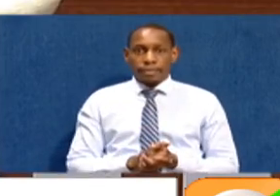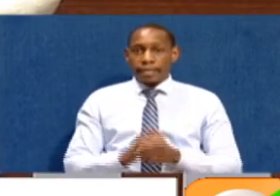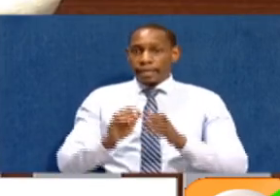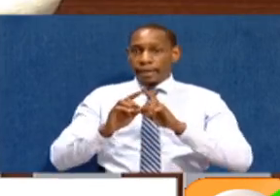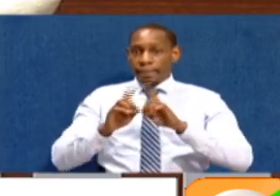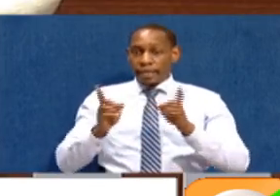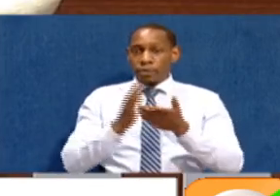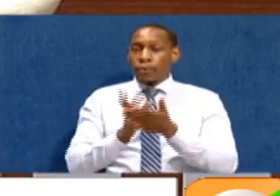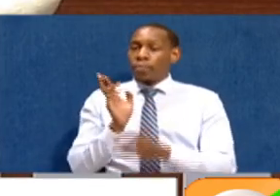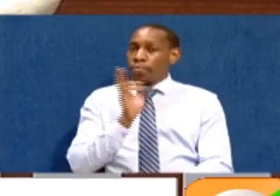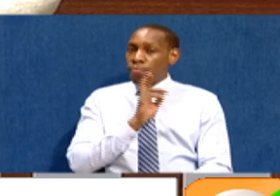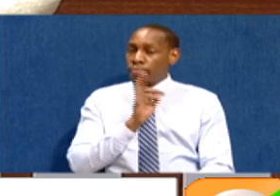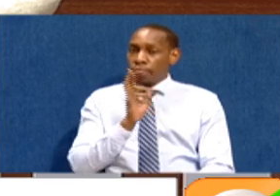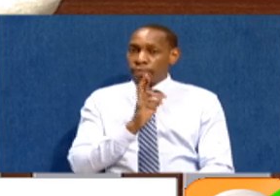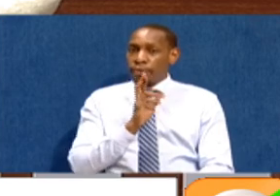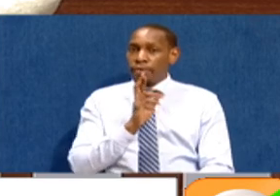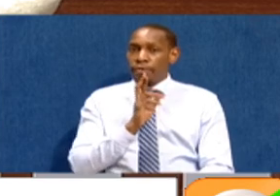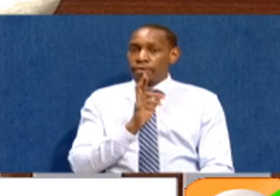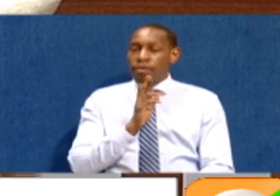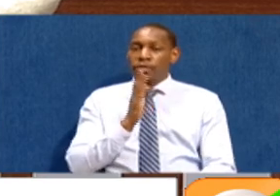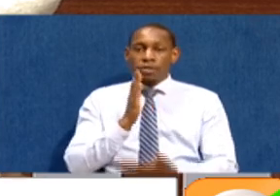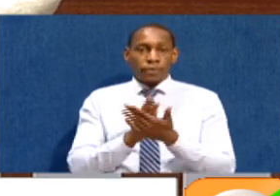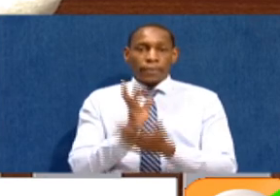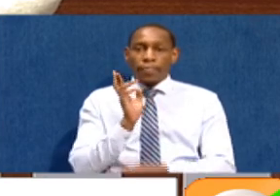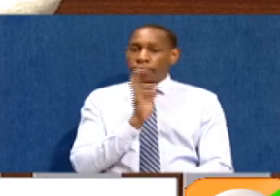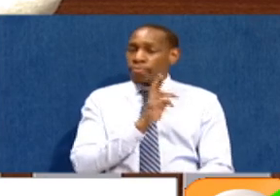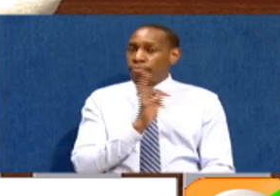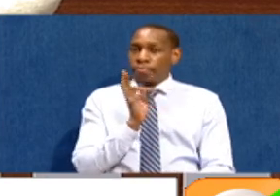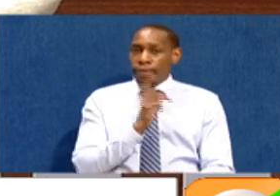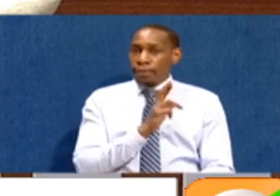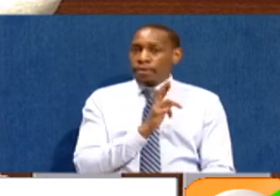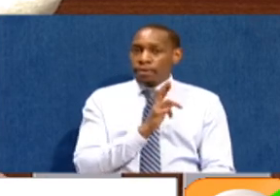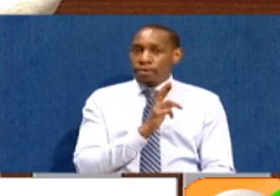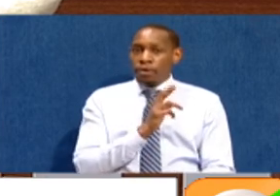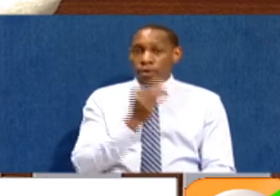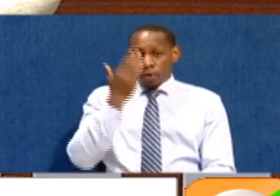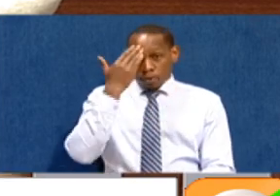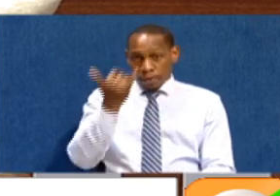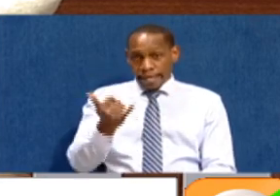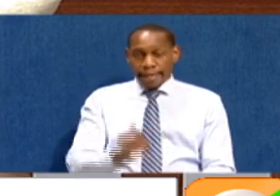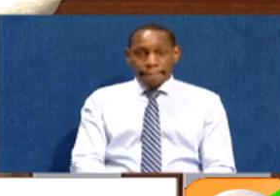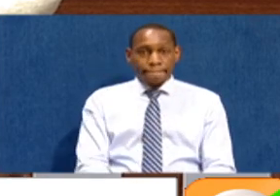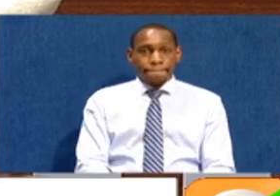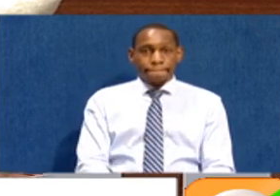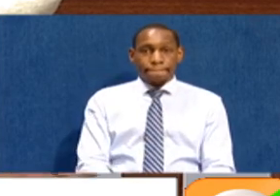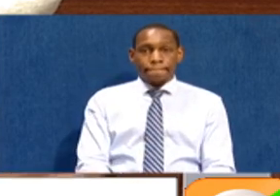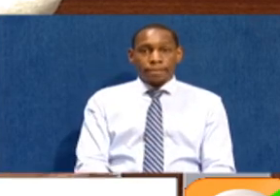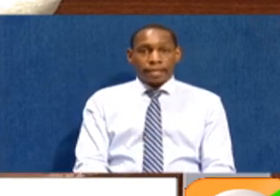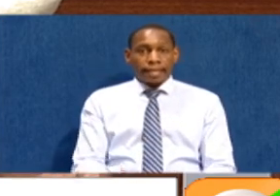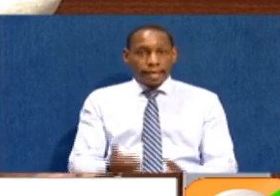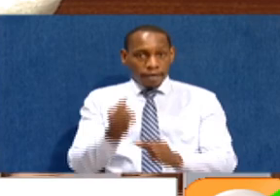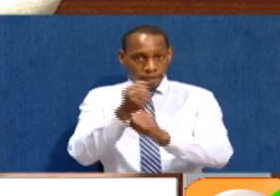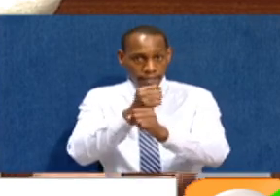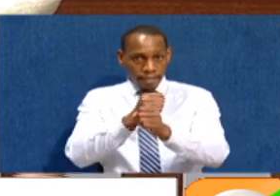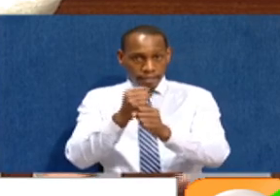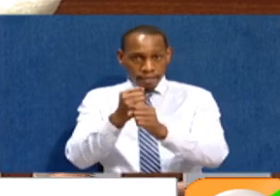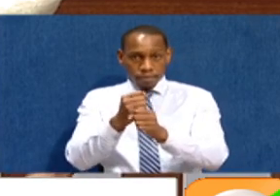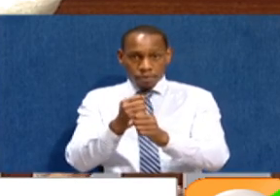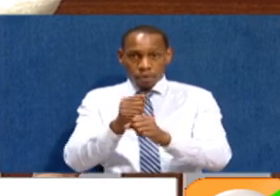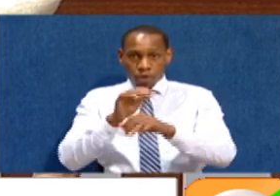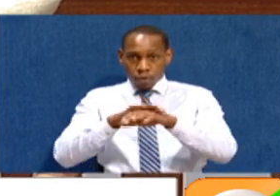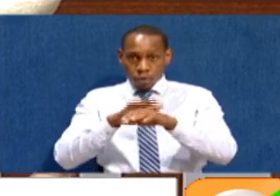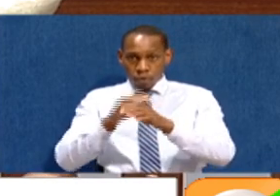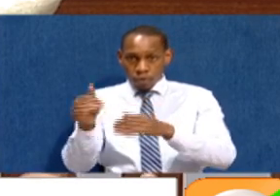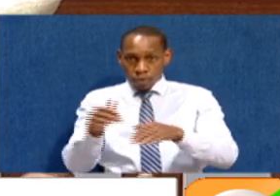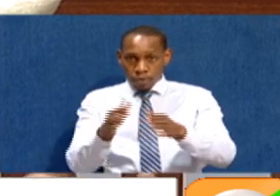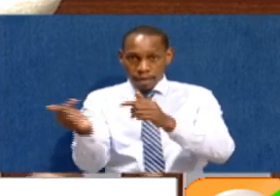But it's dangerous. It is dangerous because it creates a fertile ground